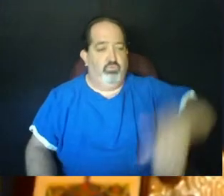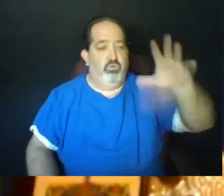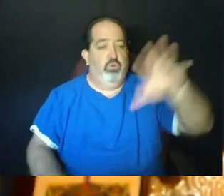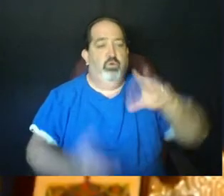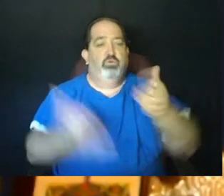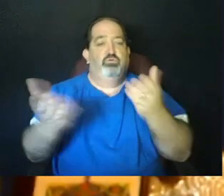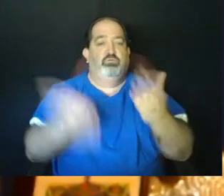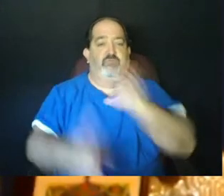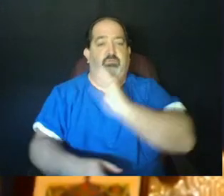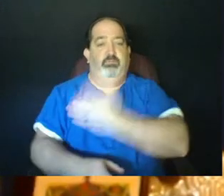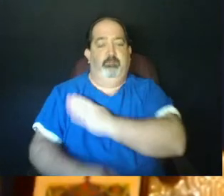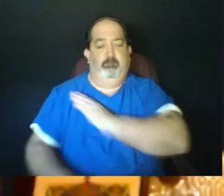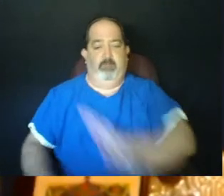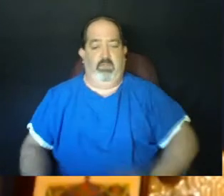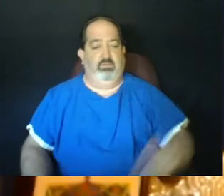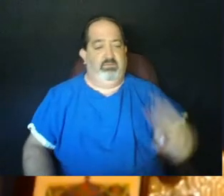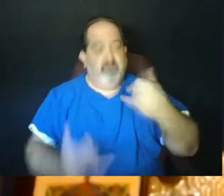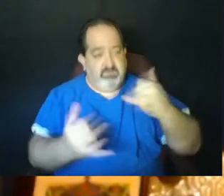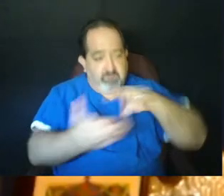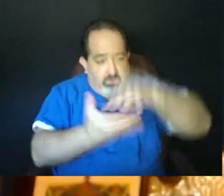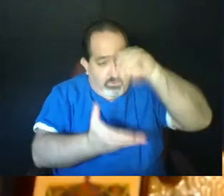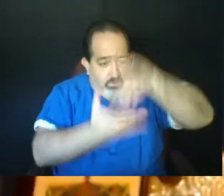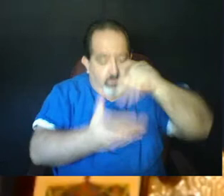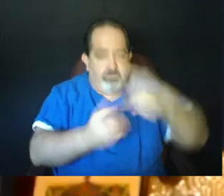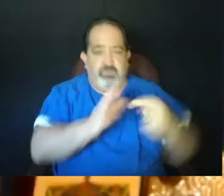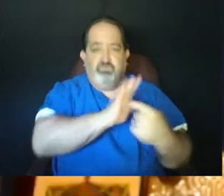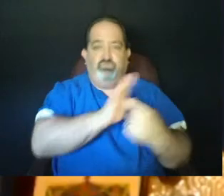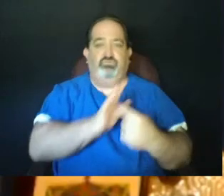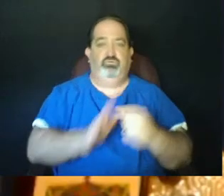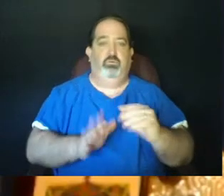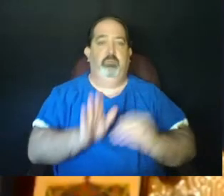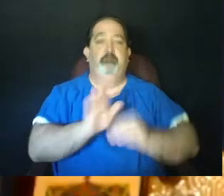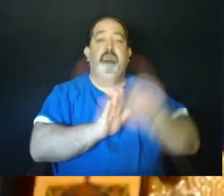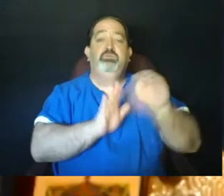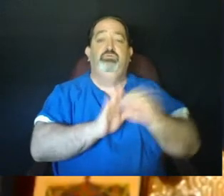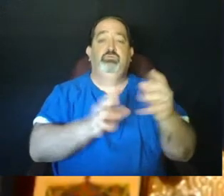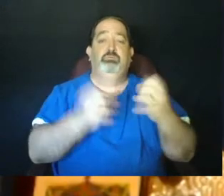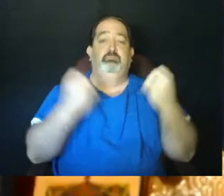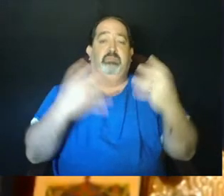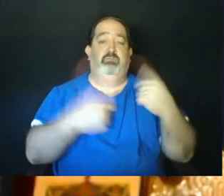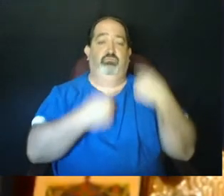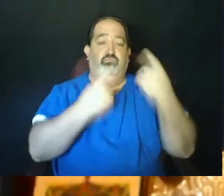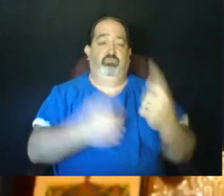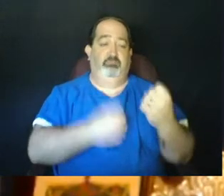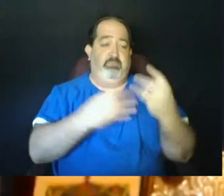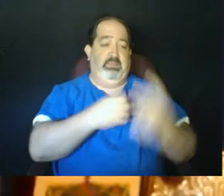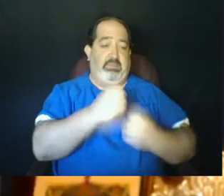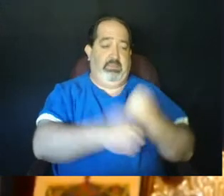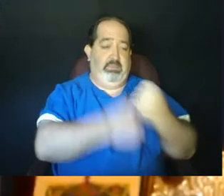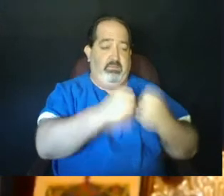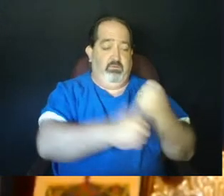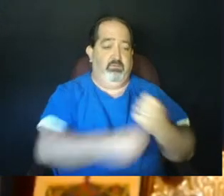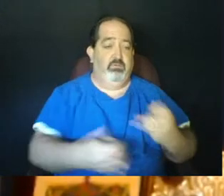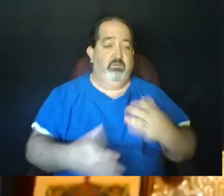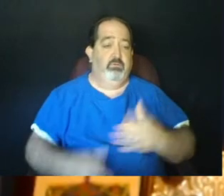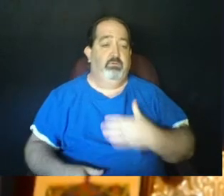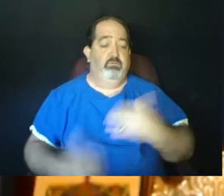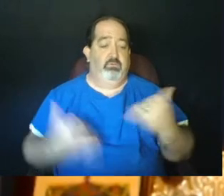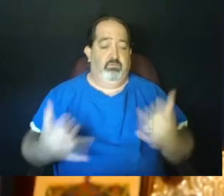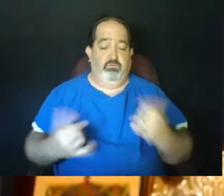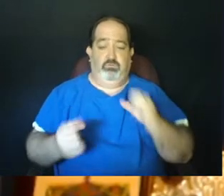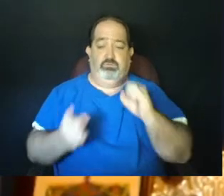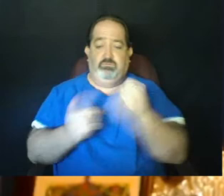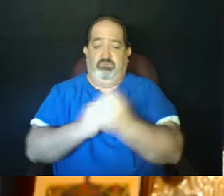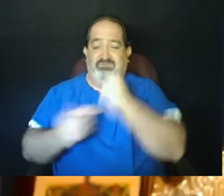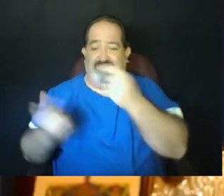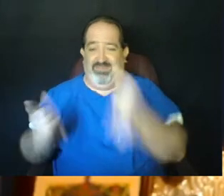barony. While they are still learning, they have shown great maturity over the years. I am sure that had the current situation not have